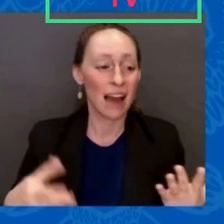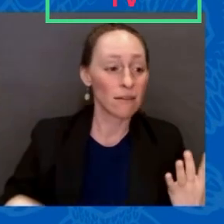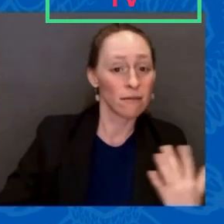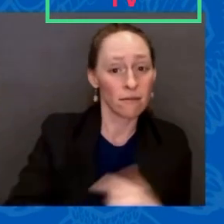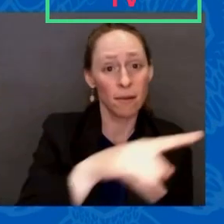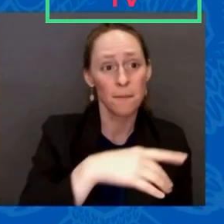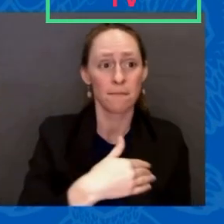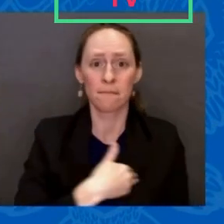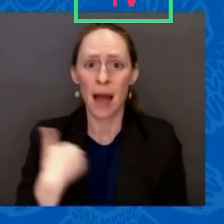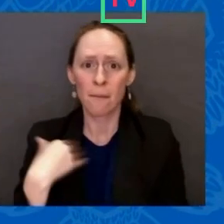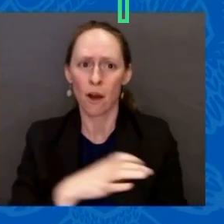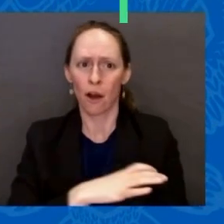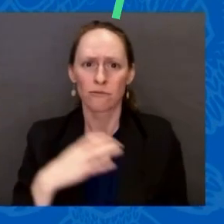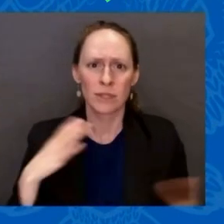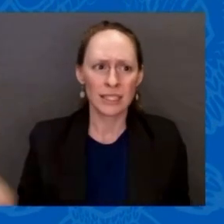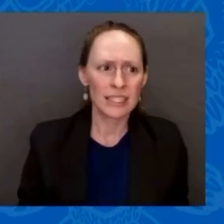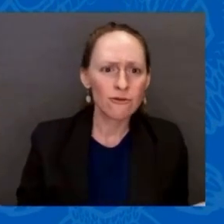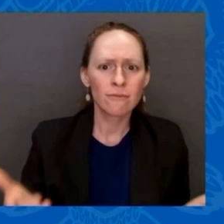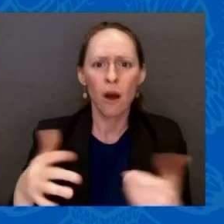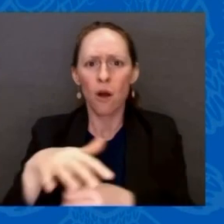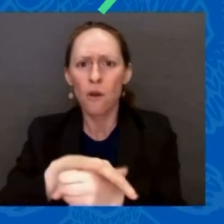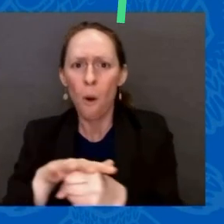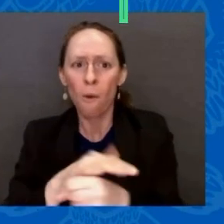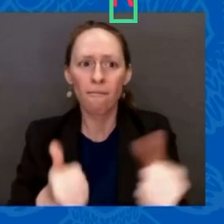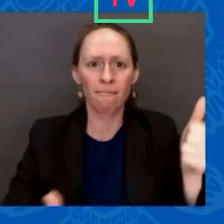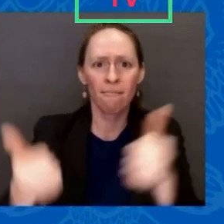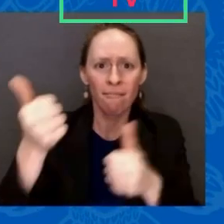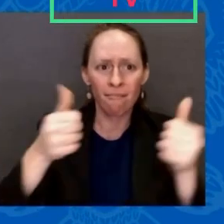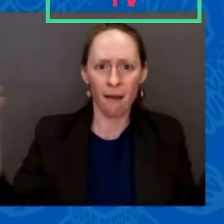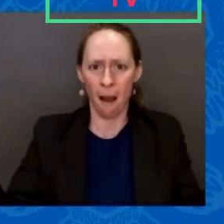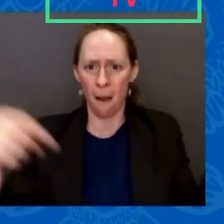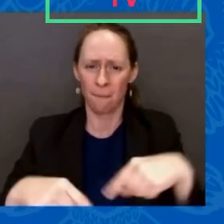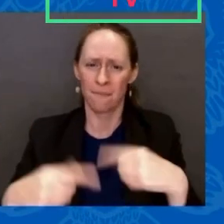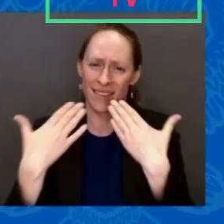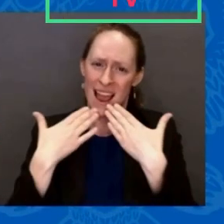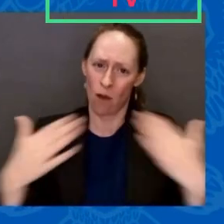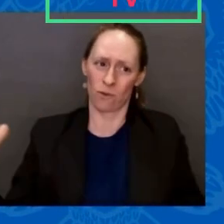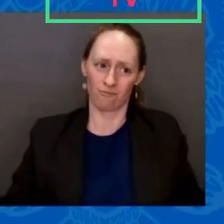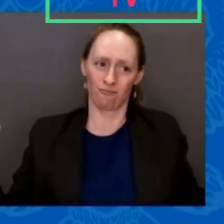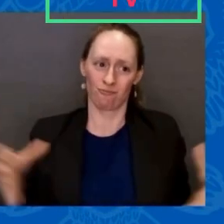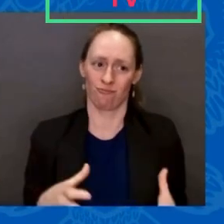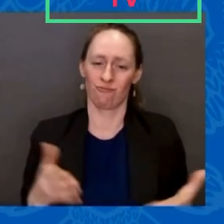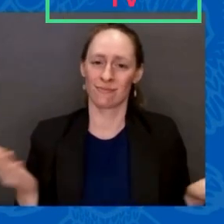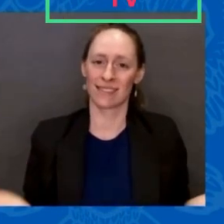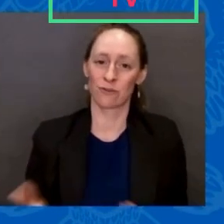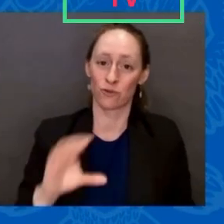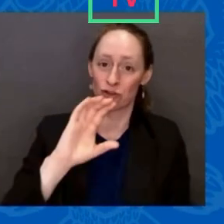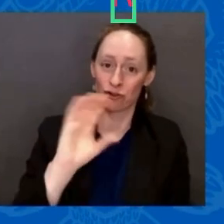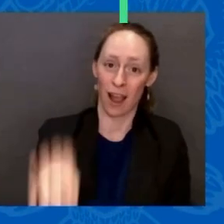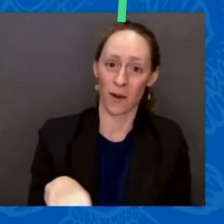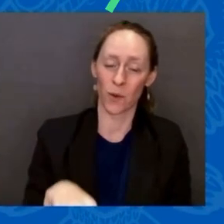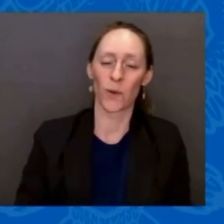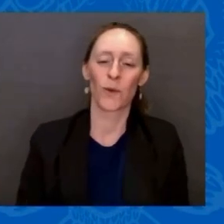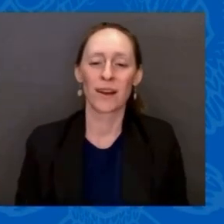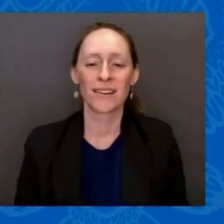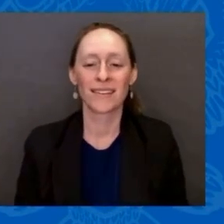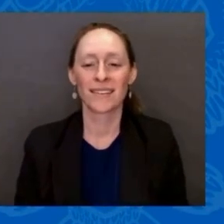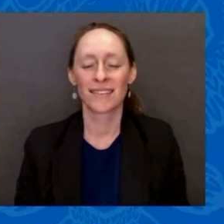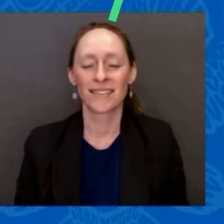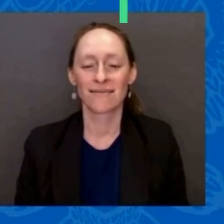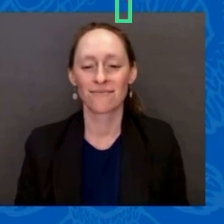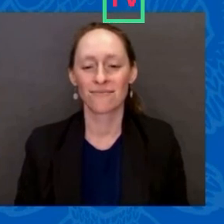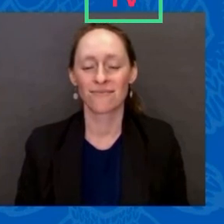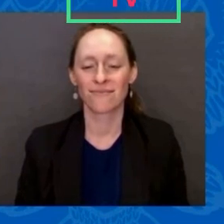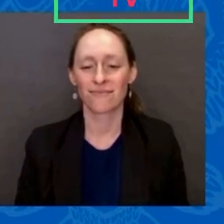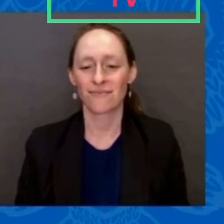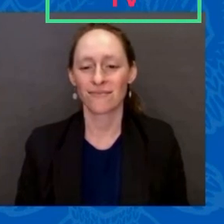Chicago. You know, first quarter of the 20th century, the poet Carl Sandburg described Chicago as a city of